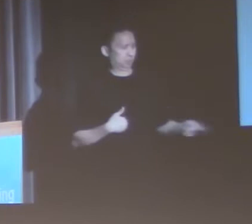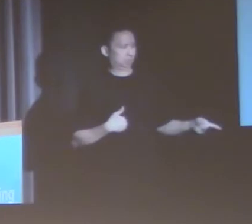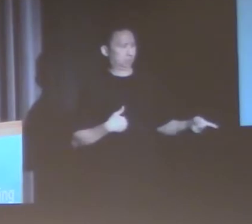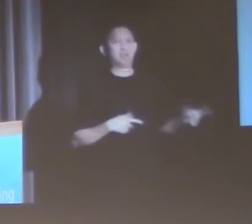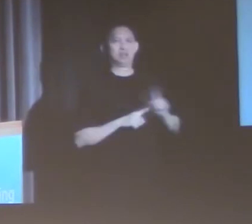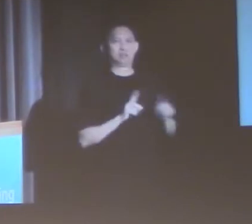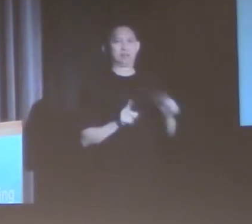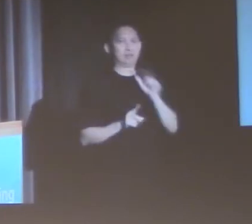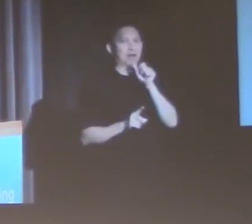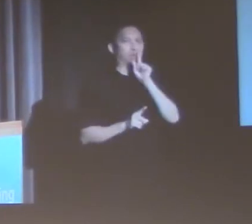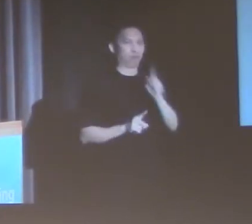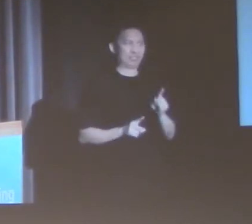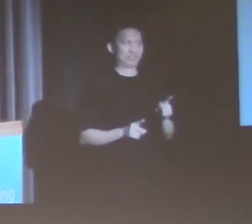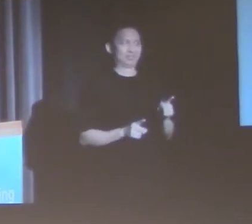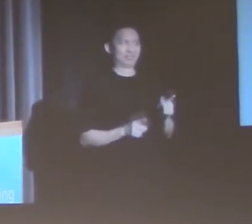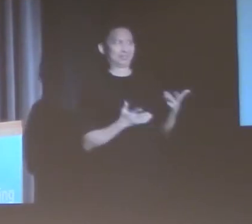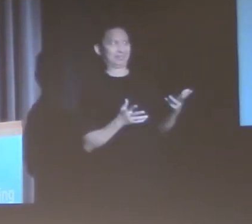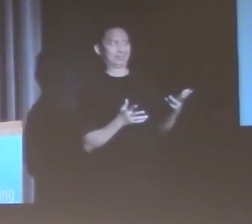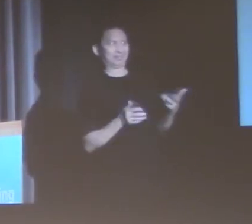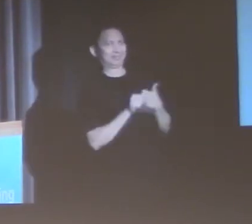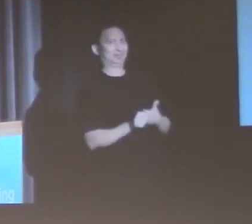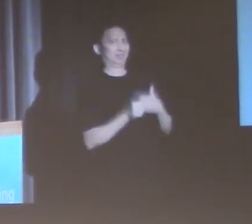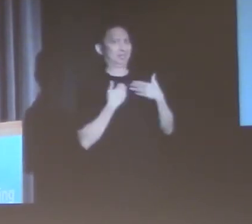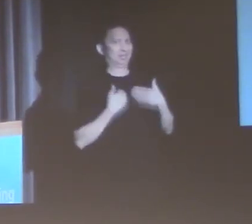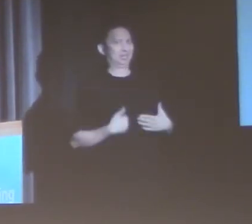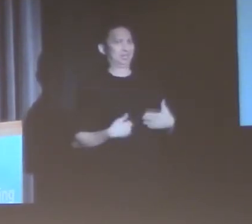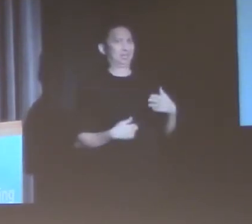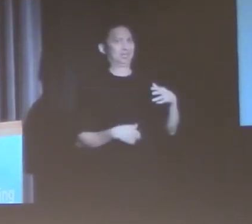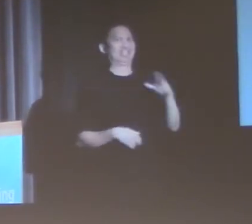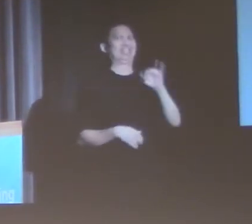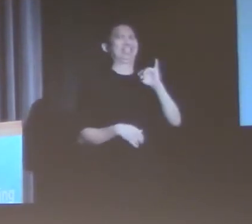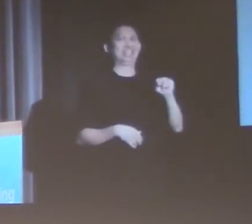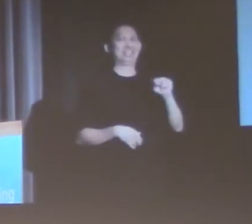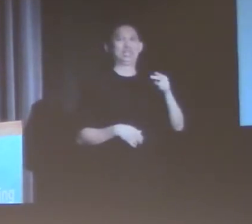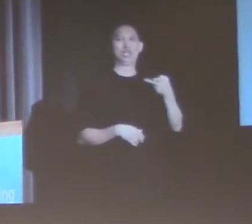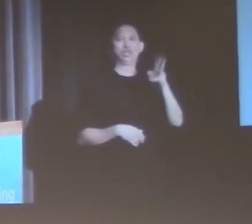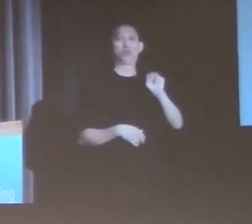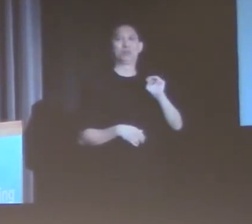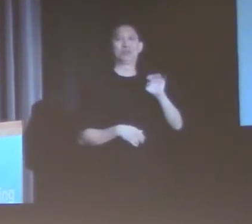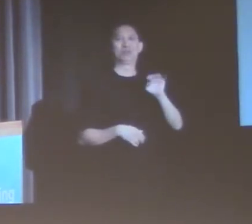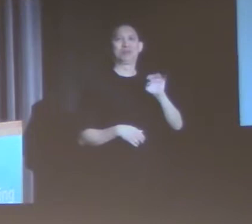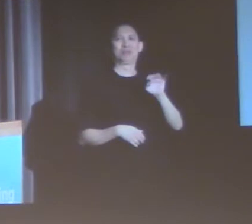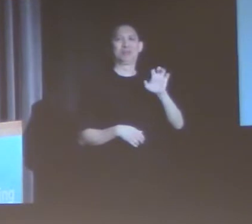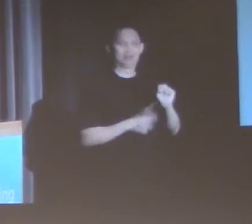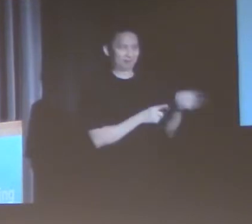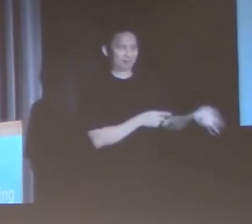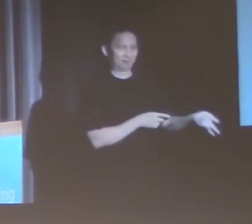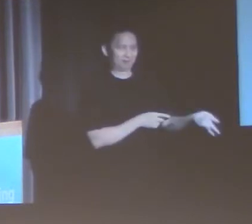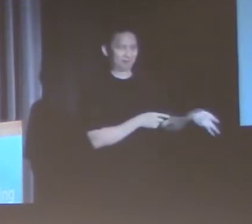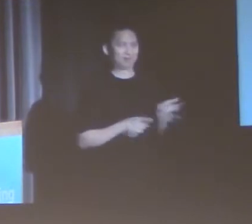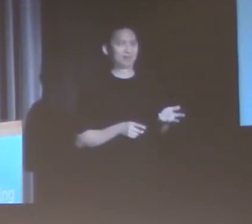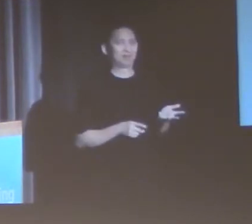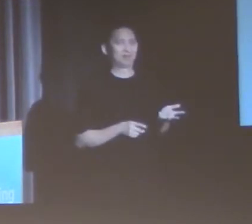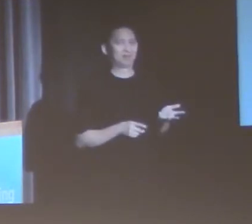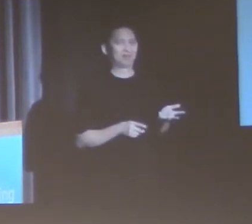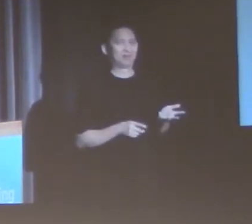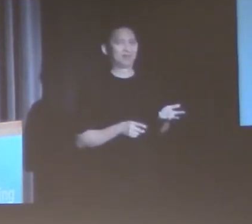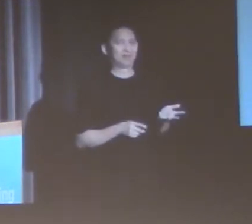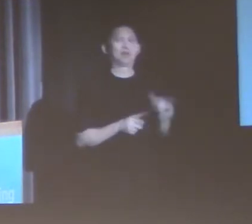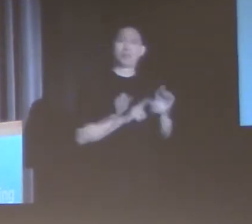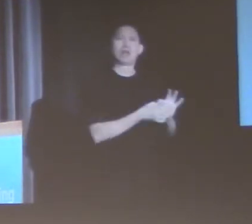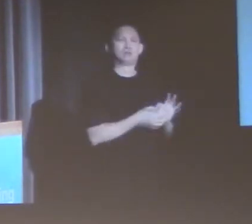humanity, but in the same time there is always something that we can connect. So even though it was a